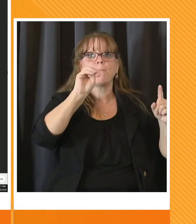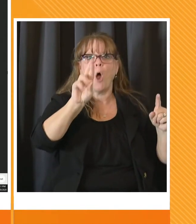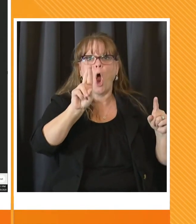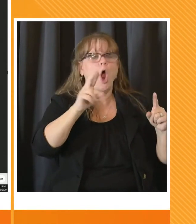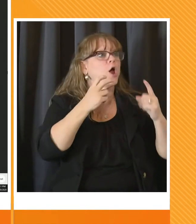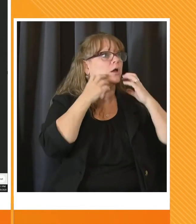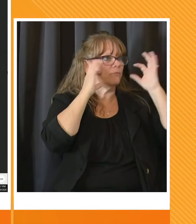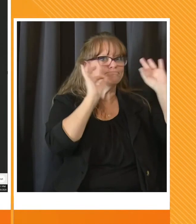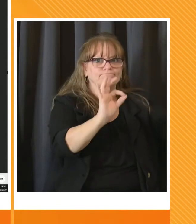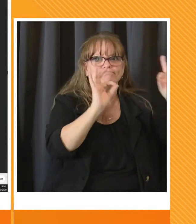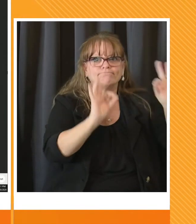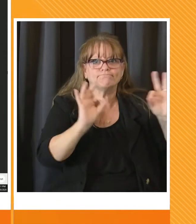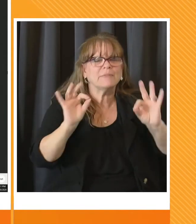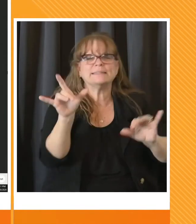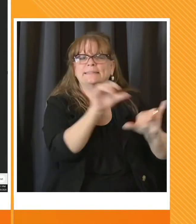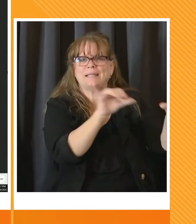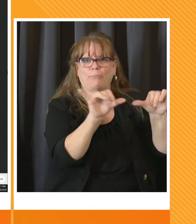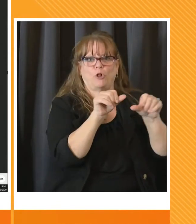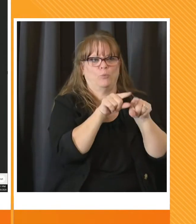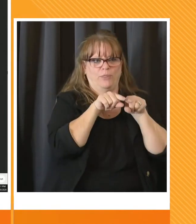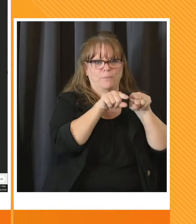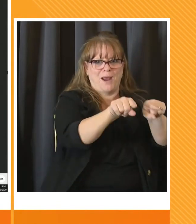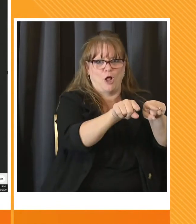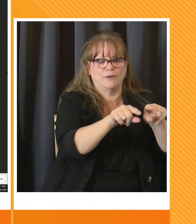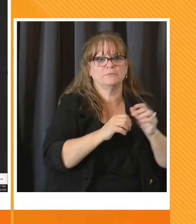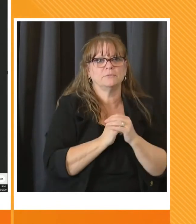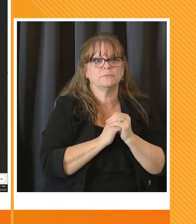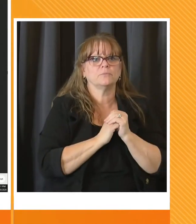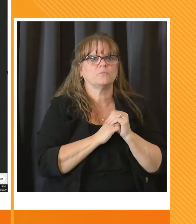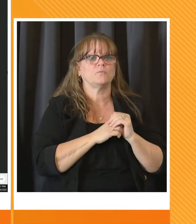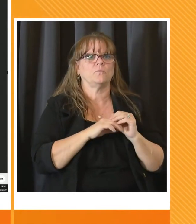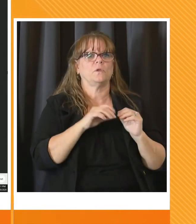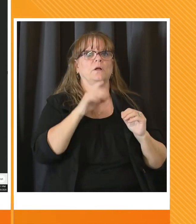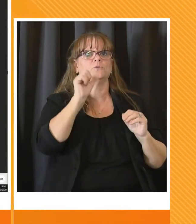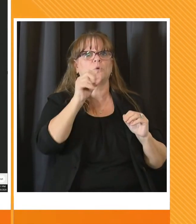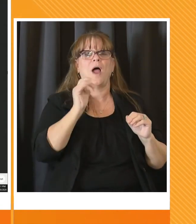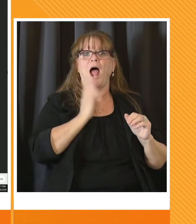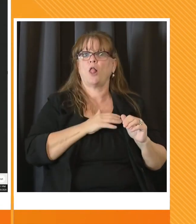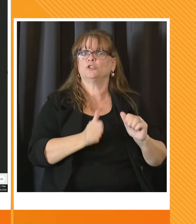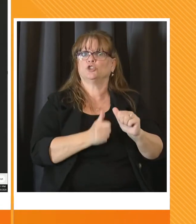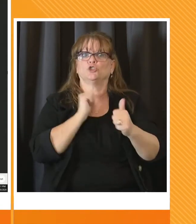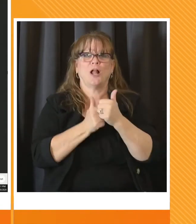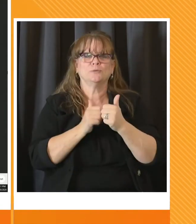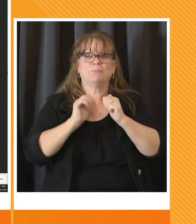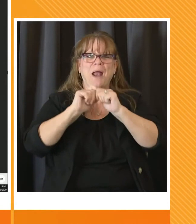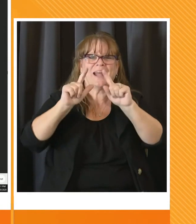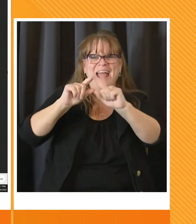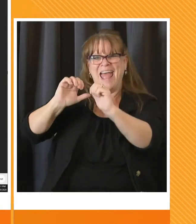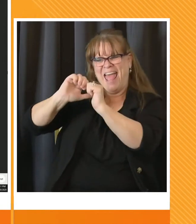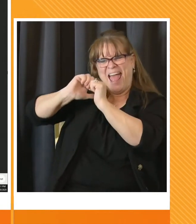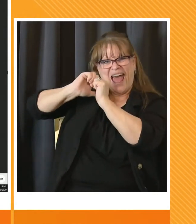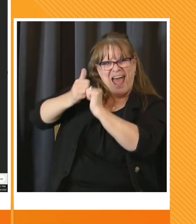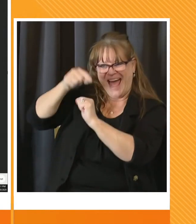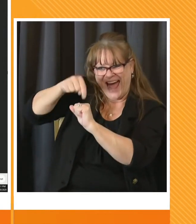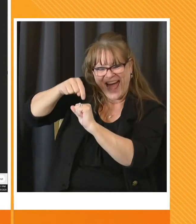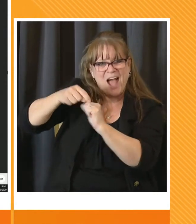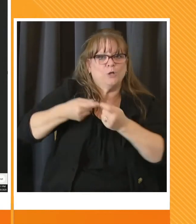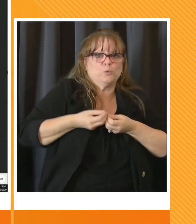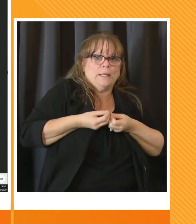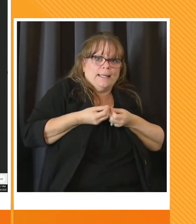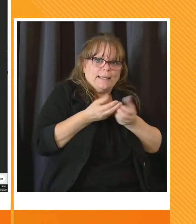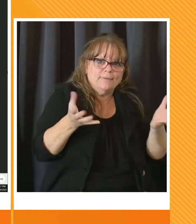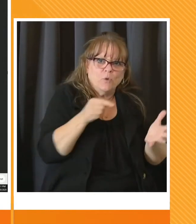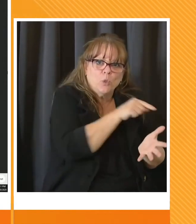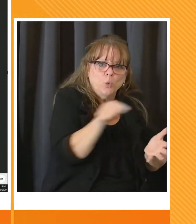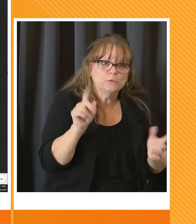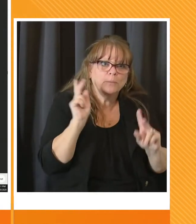this pandemic. And so to meet that challenge, in partnership between the state EOC, the Colorado National Guard,